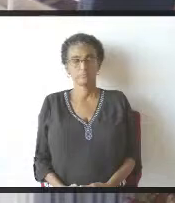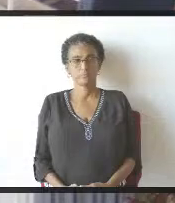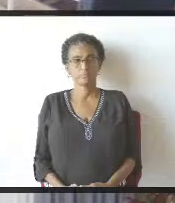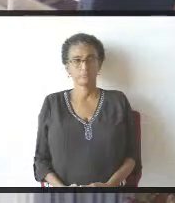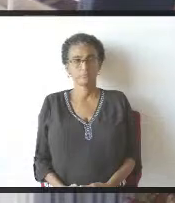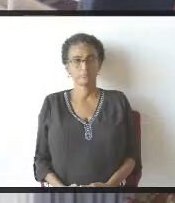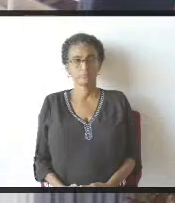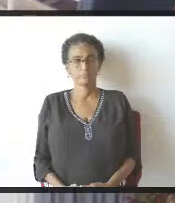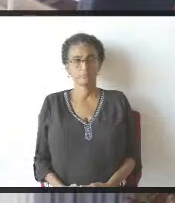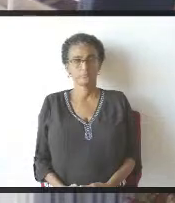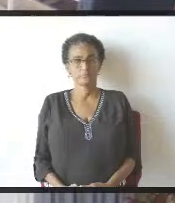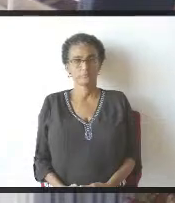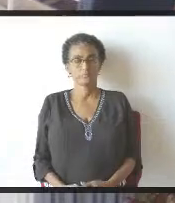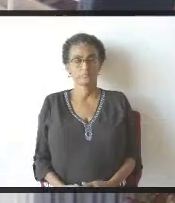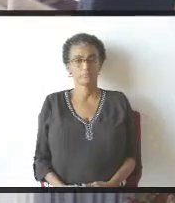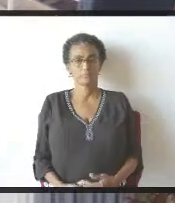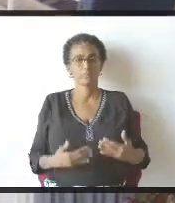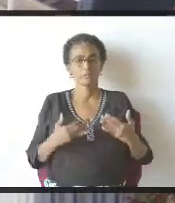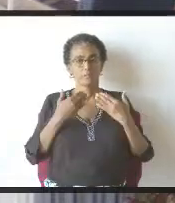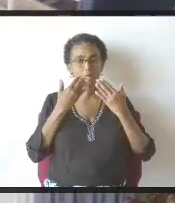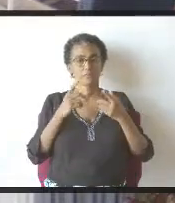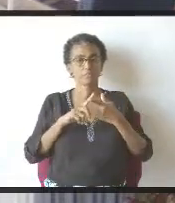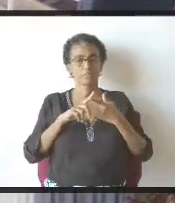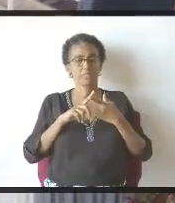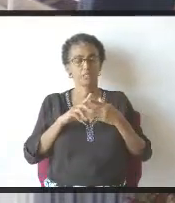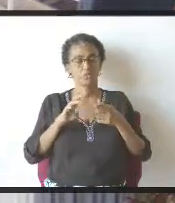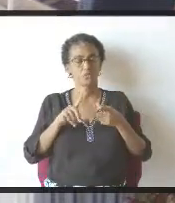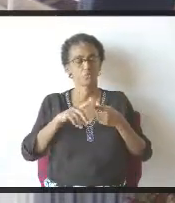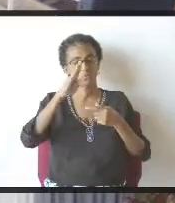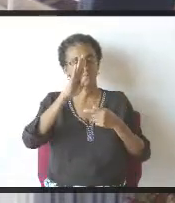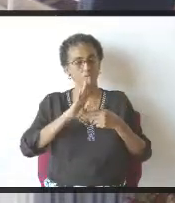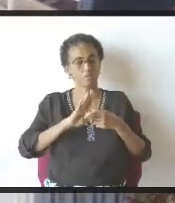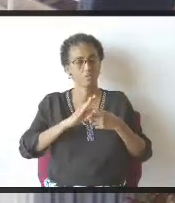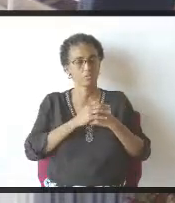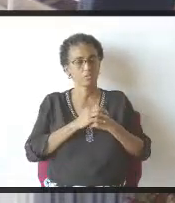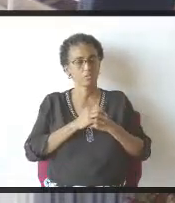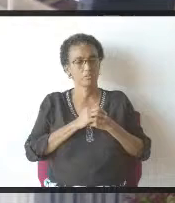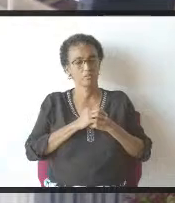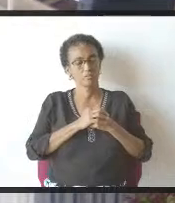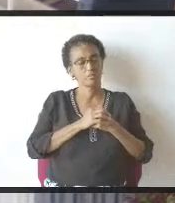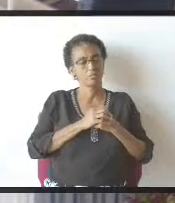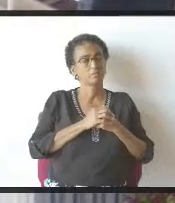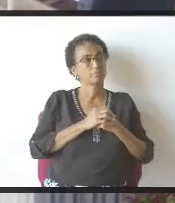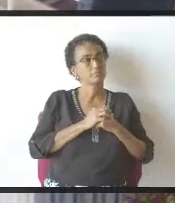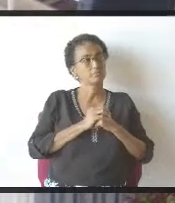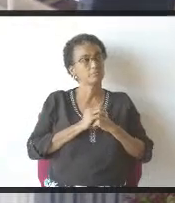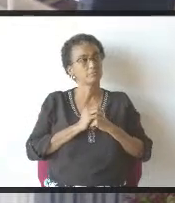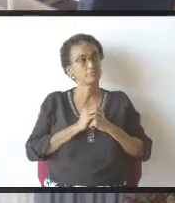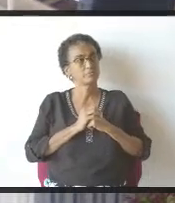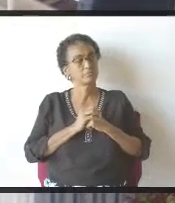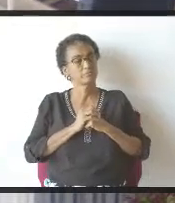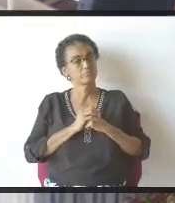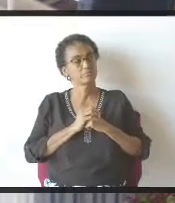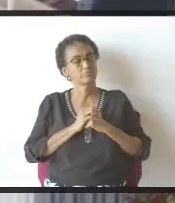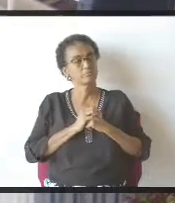By the praise team to come at this time as we sing and enter.